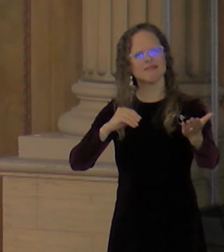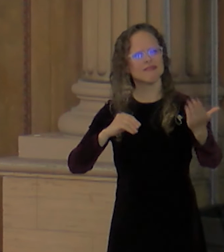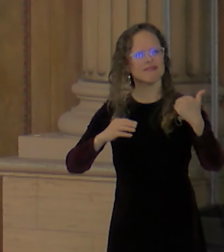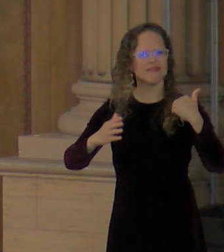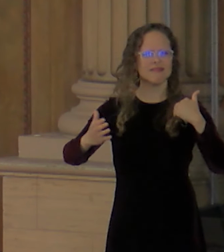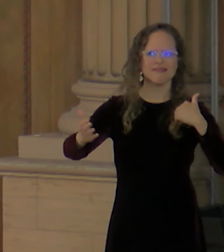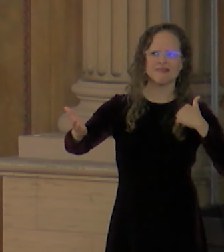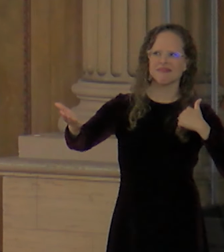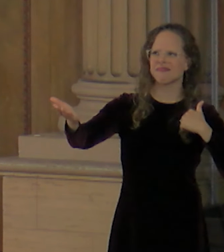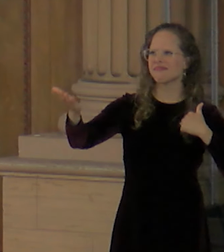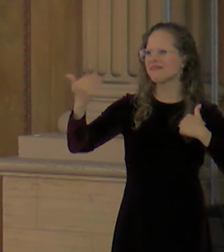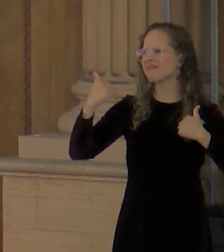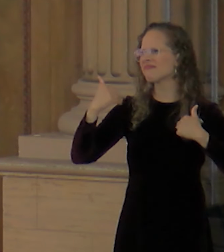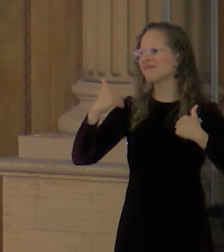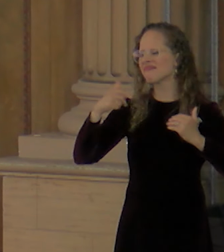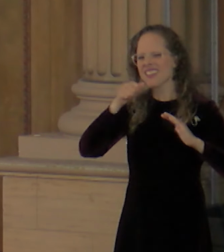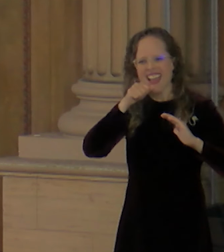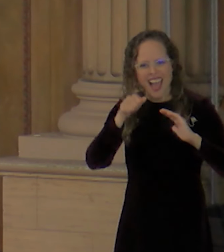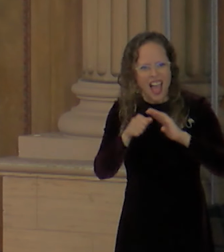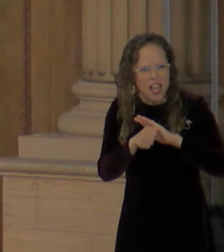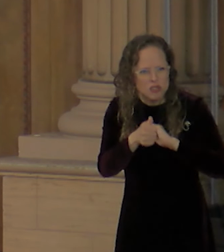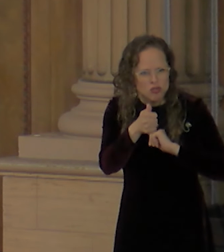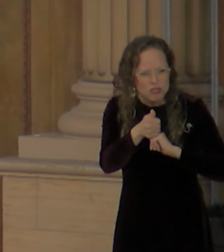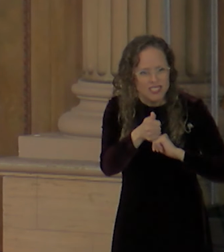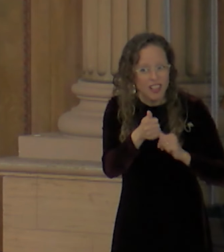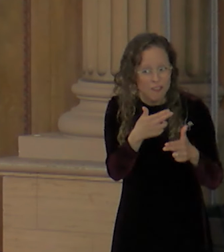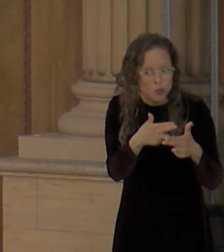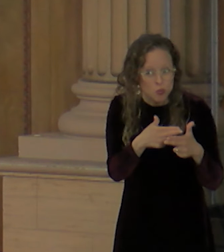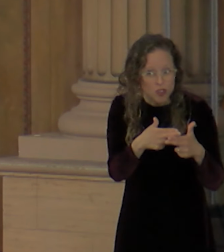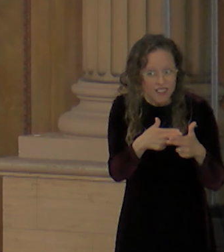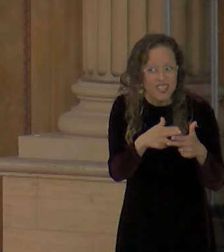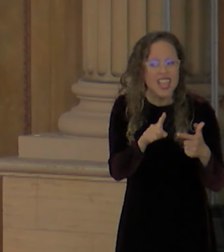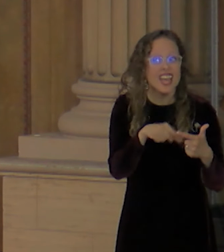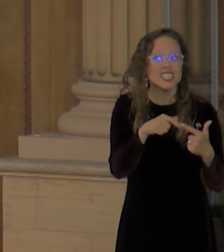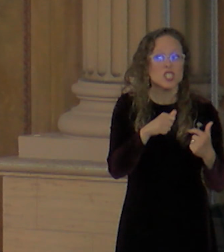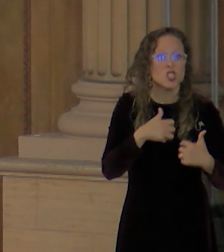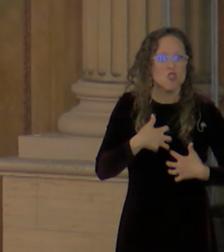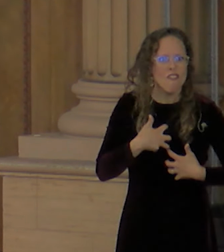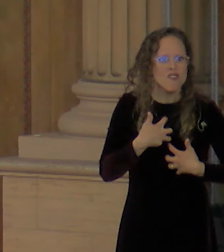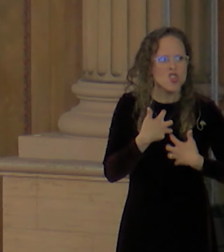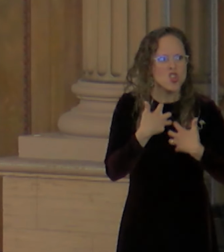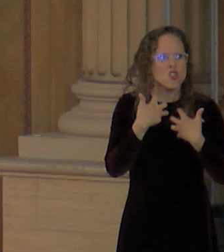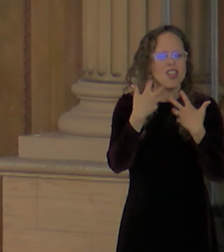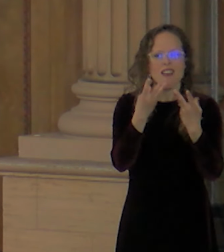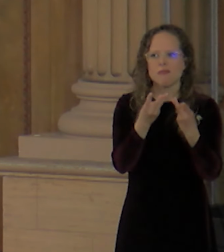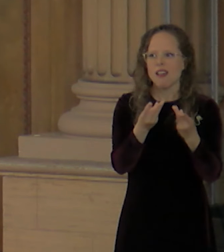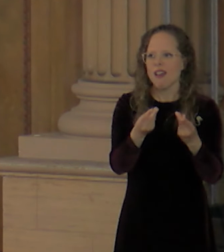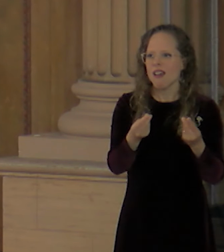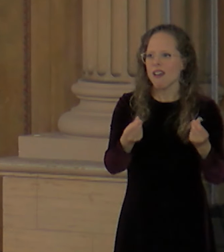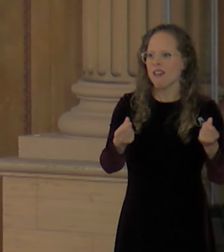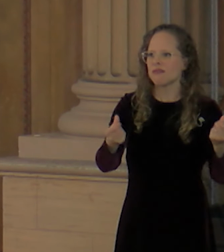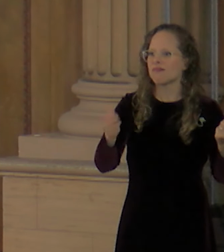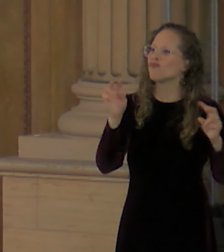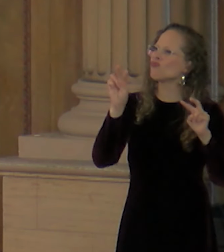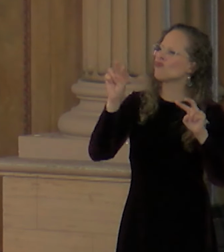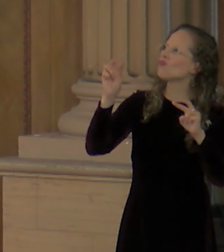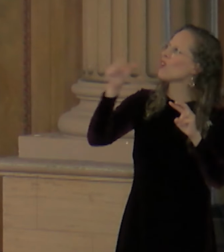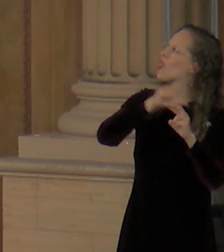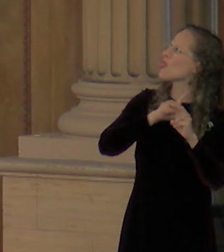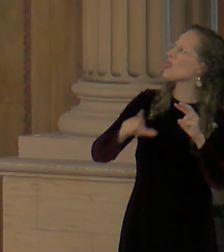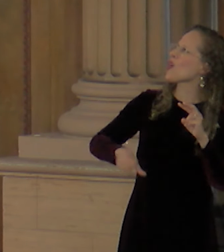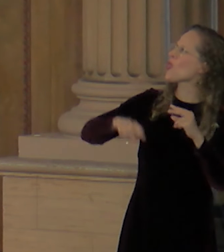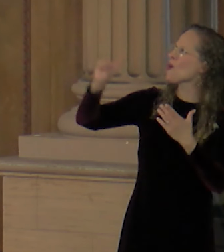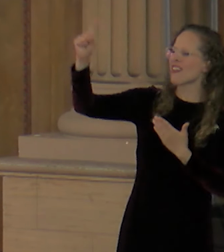shut your doors behind you. Hide yourself for a little while until the fury has passed by. For behold, the Lord is coming out from his